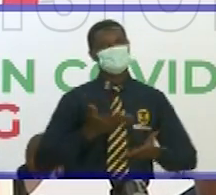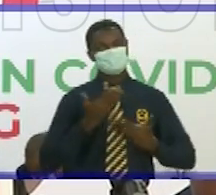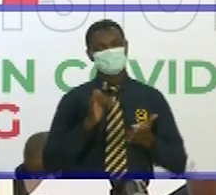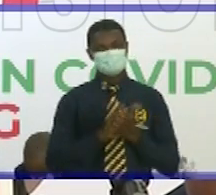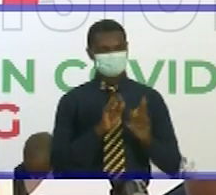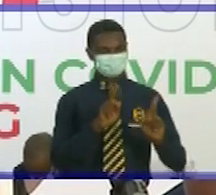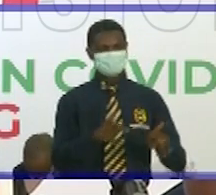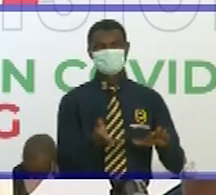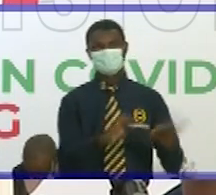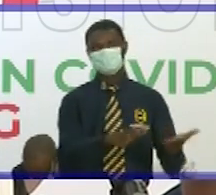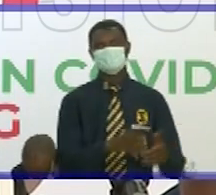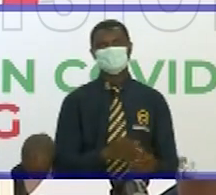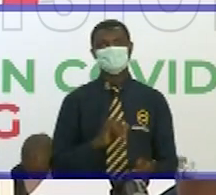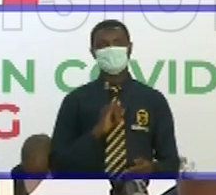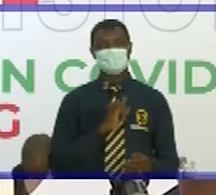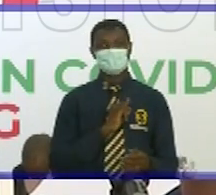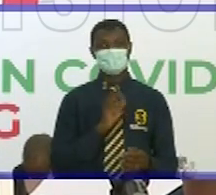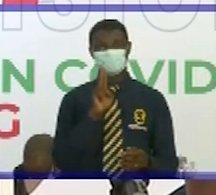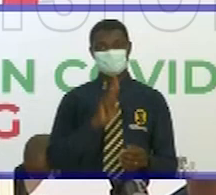So mo n fi asiko yi